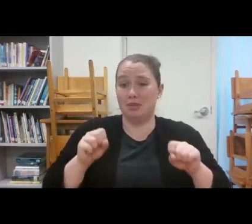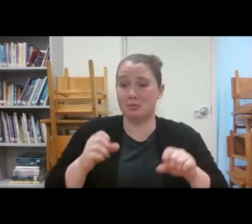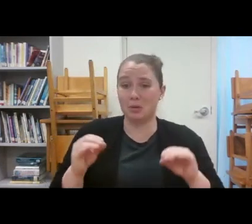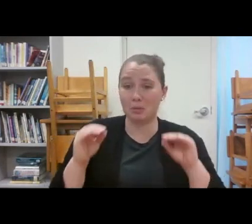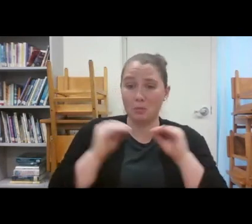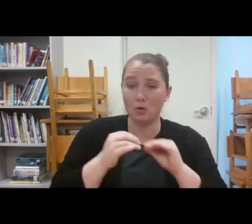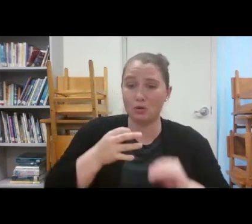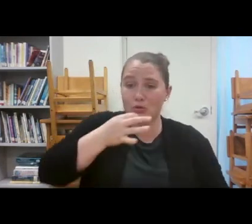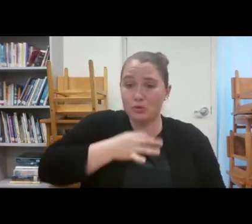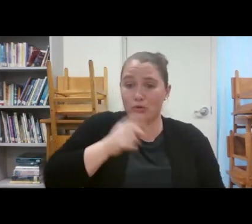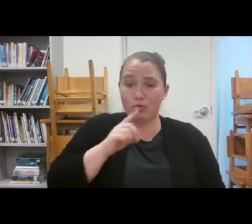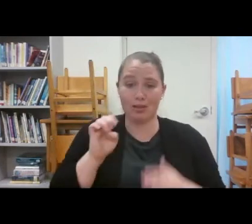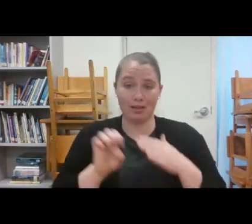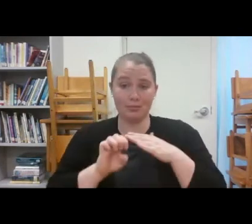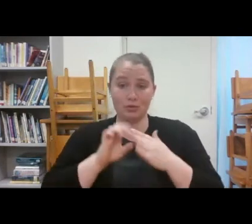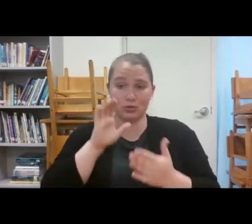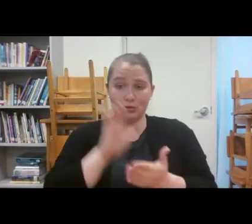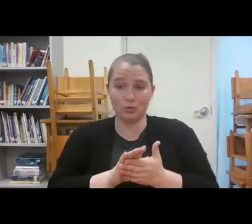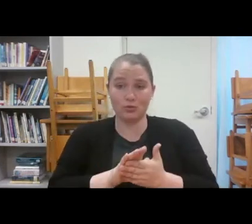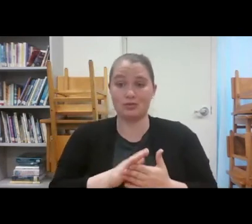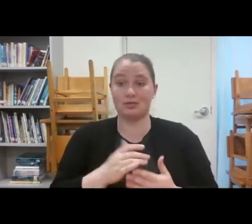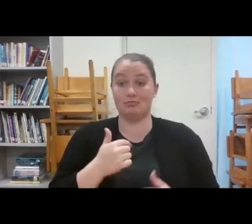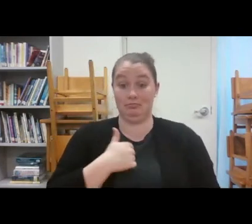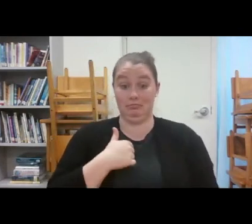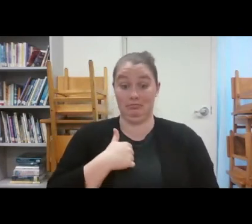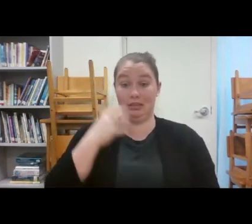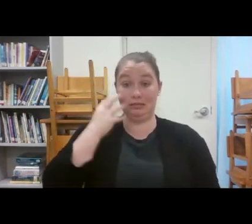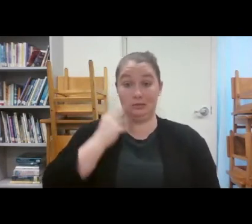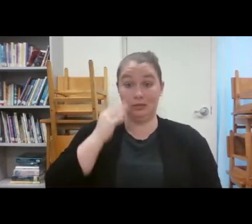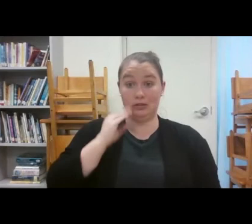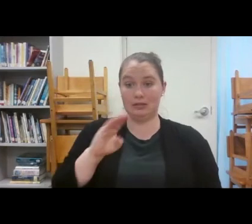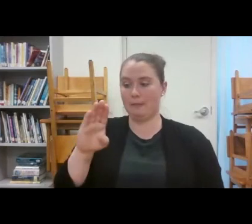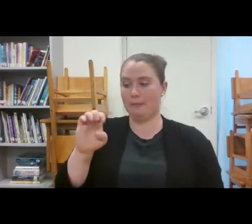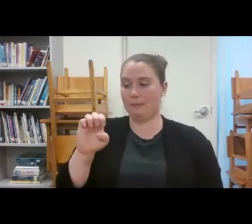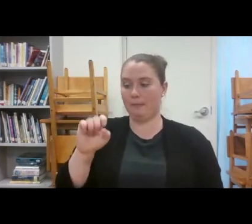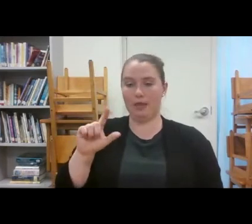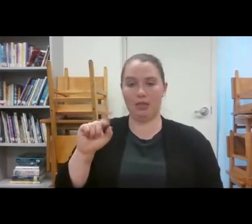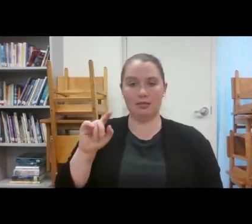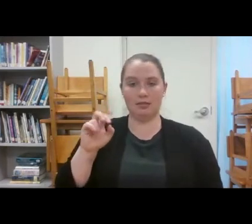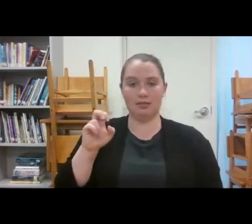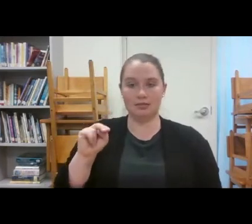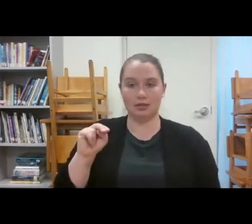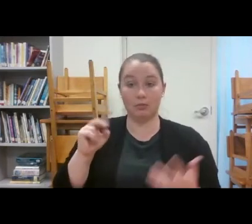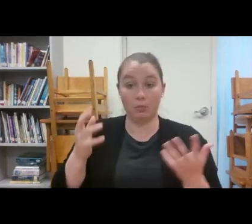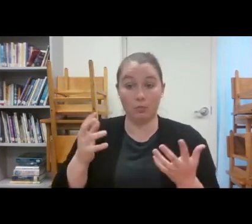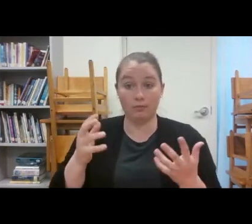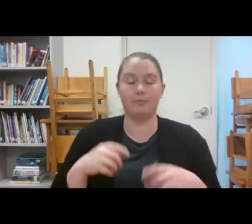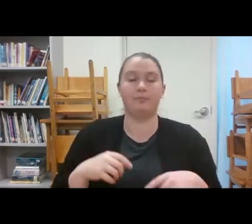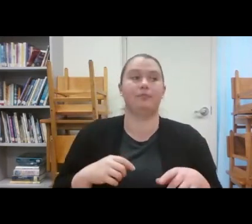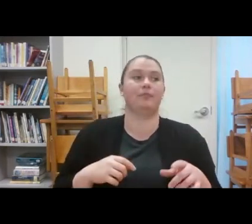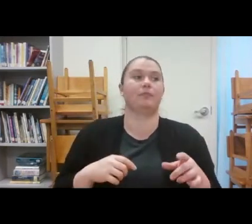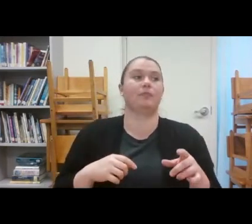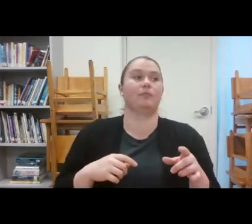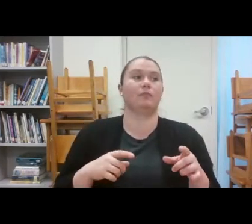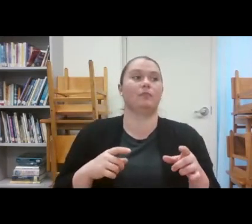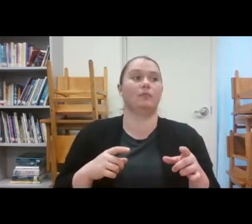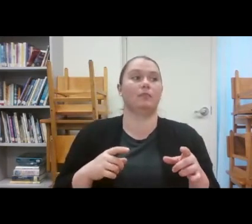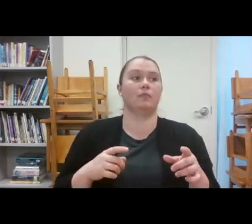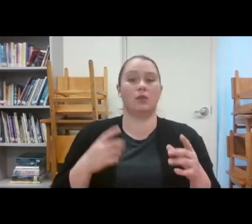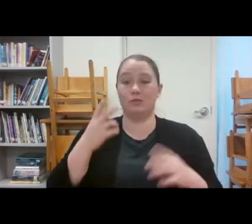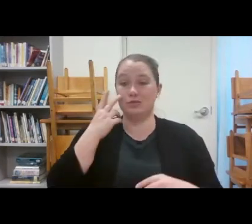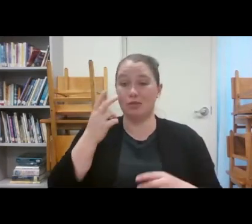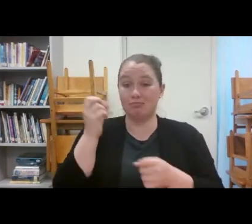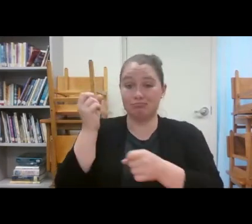elementary schools. My experience in Belton was that we were tackling elementary schools every